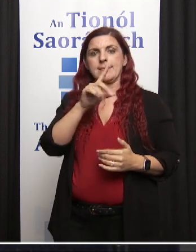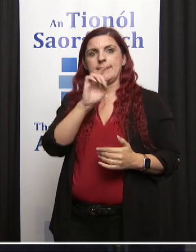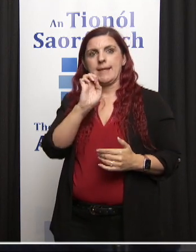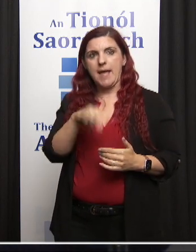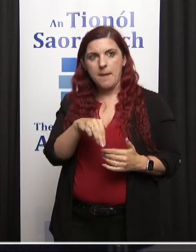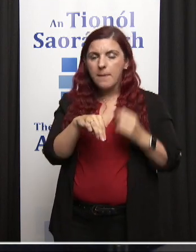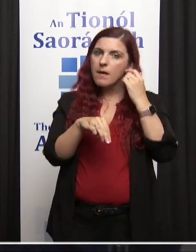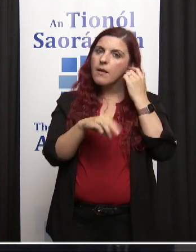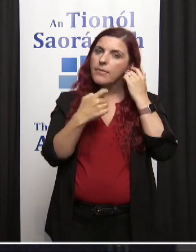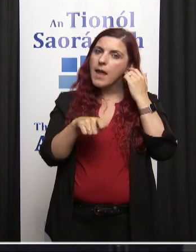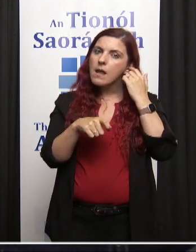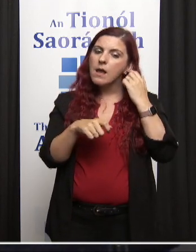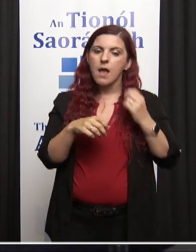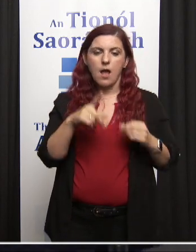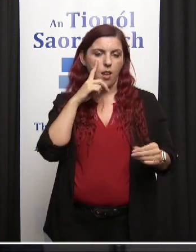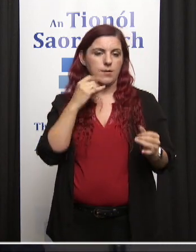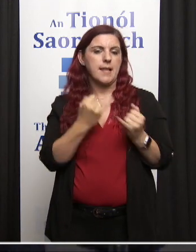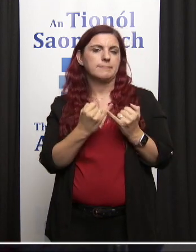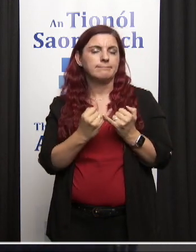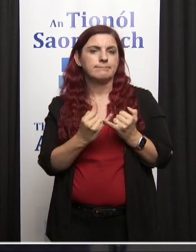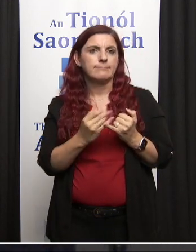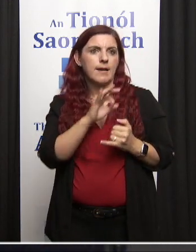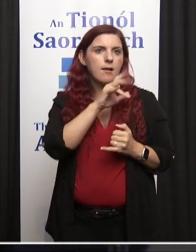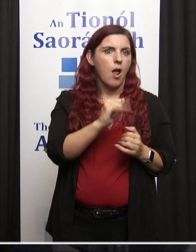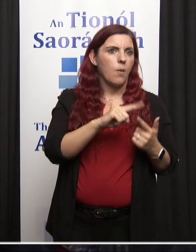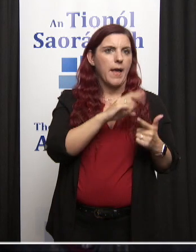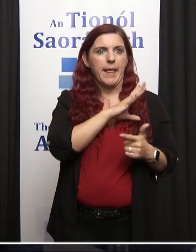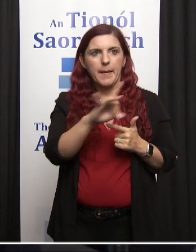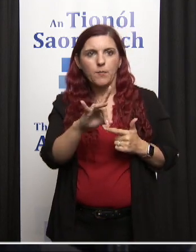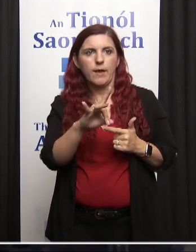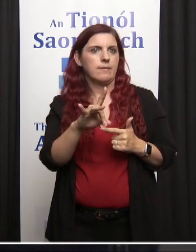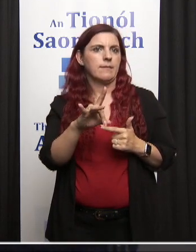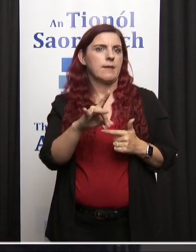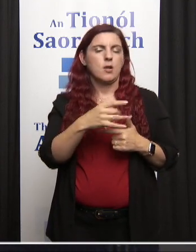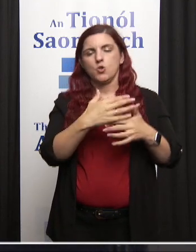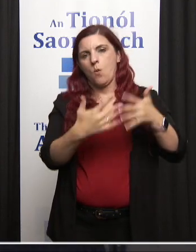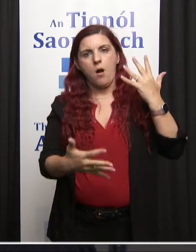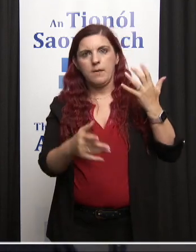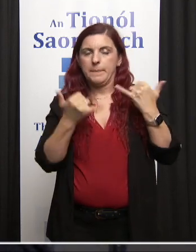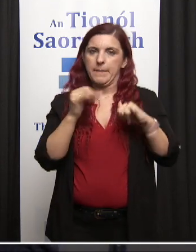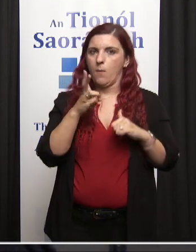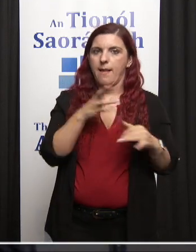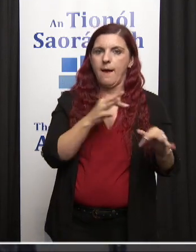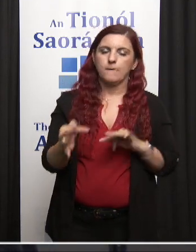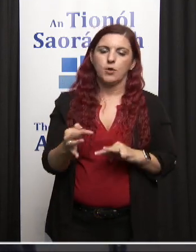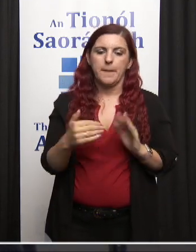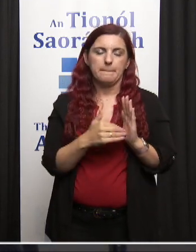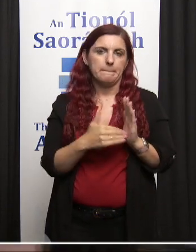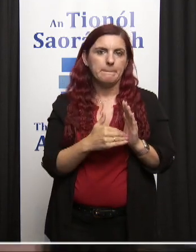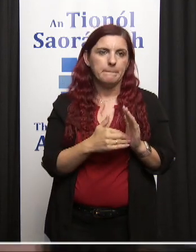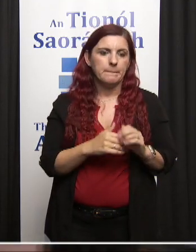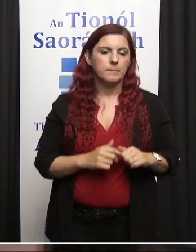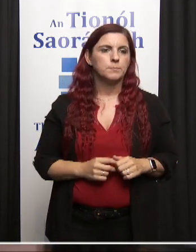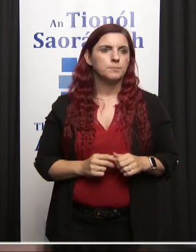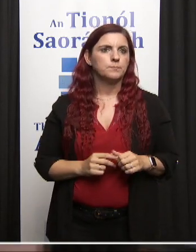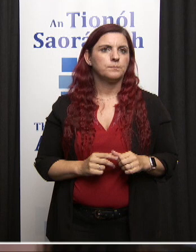mayor, it is likely that Galway, Limerick, whatever, might go down that road as